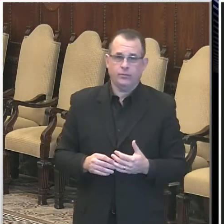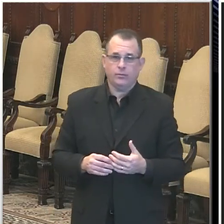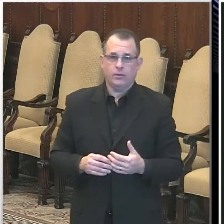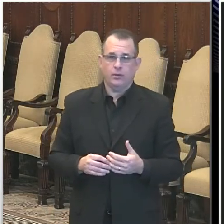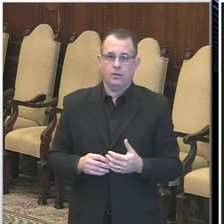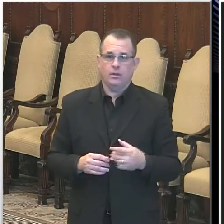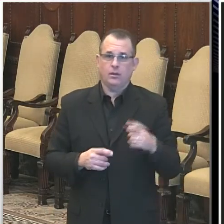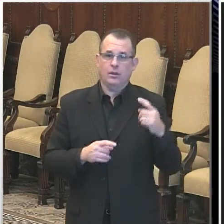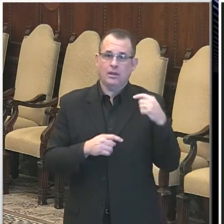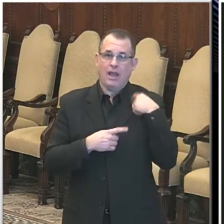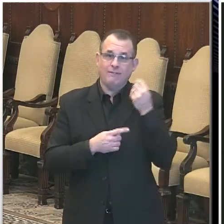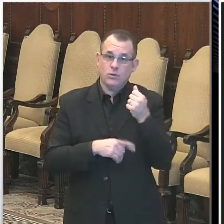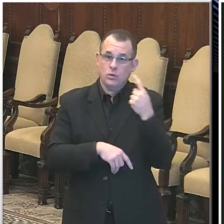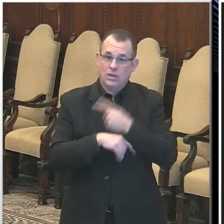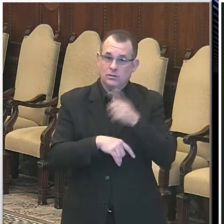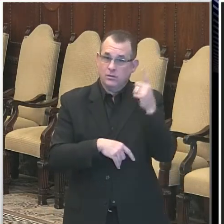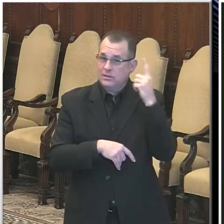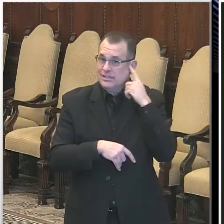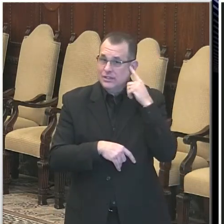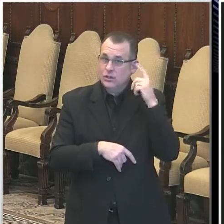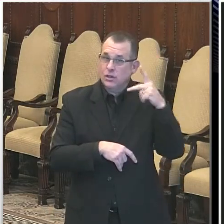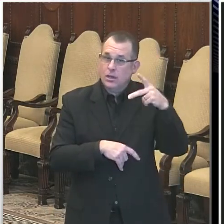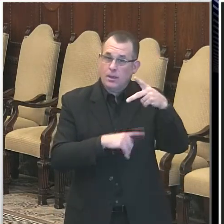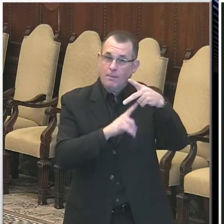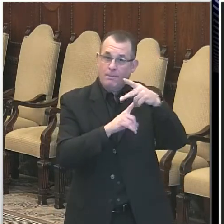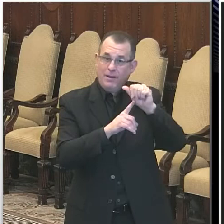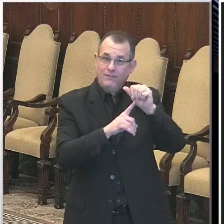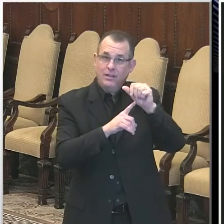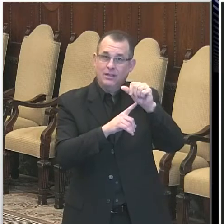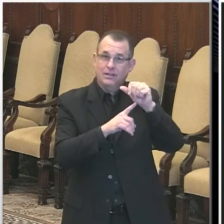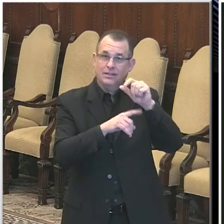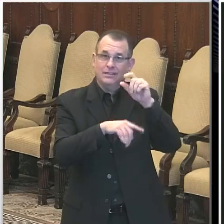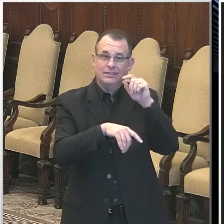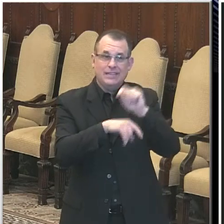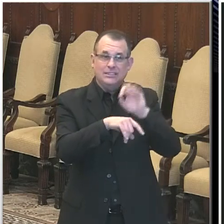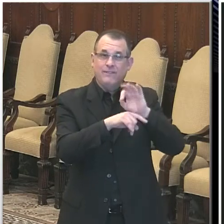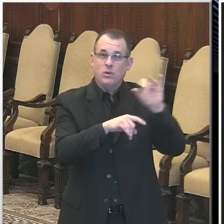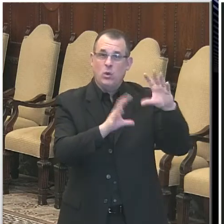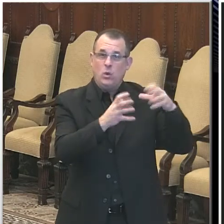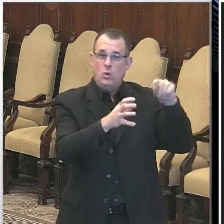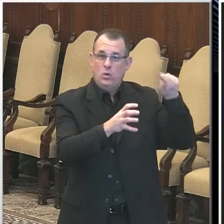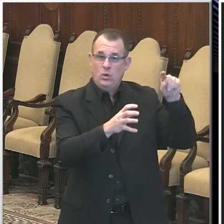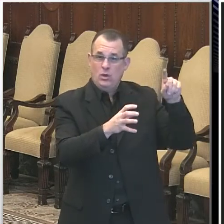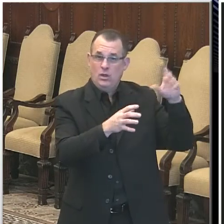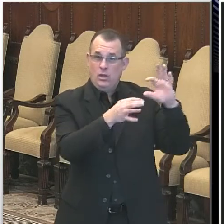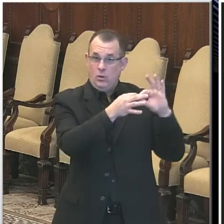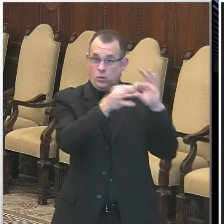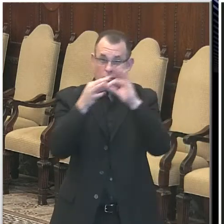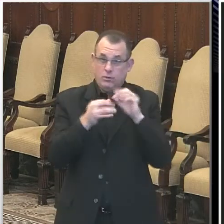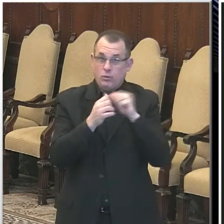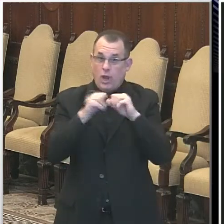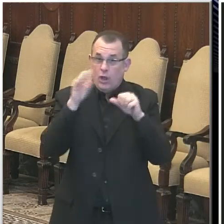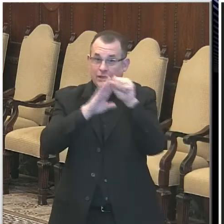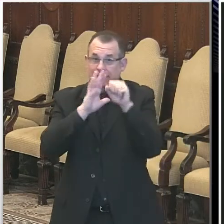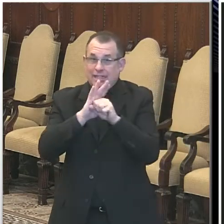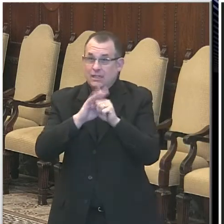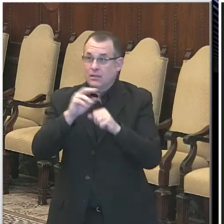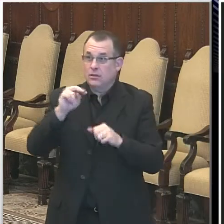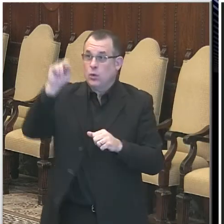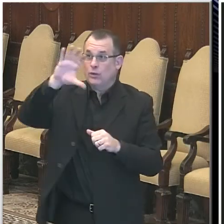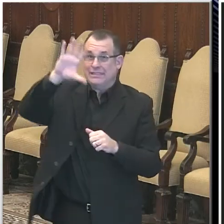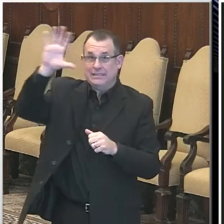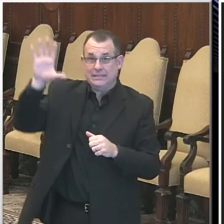about Pennsylvania joining this task force with other states in the Northeast, New York, Connecticut, Delaware, to kind of reopen